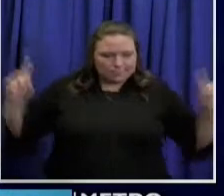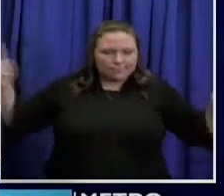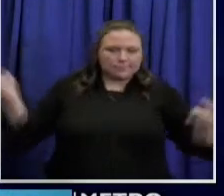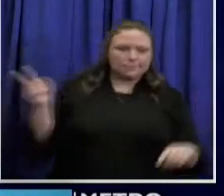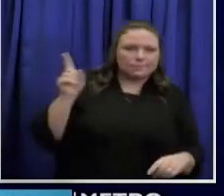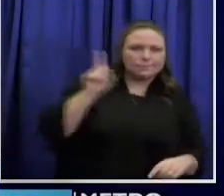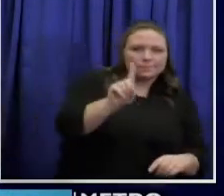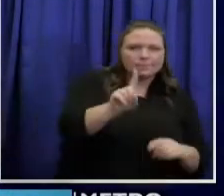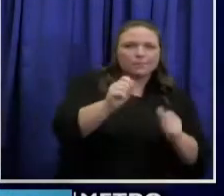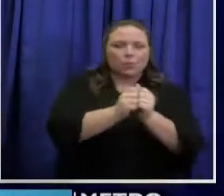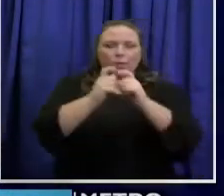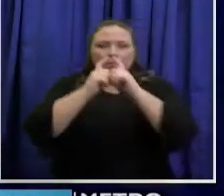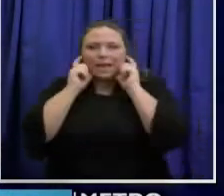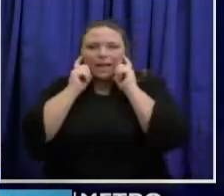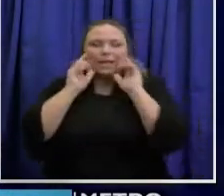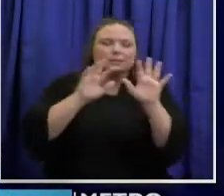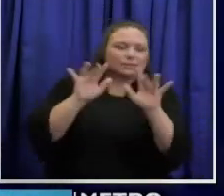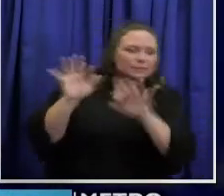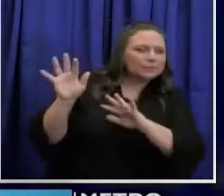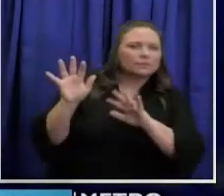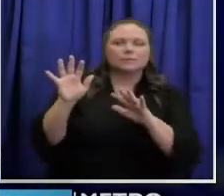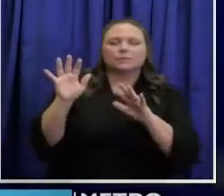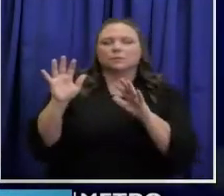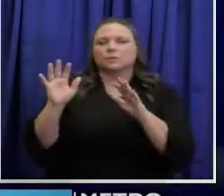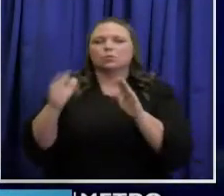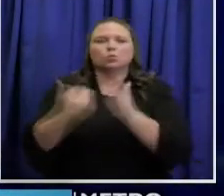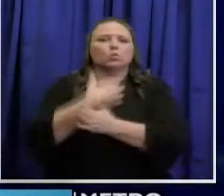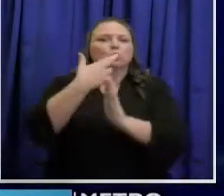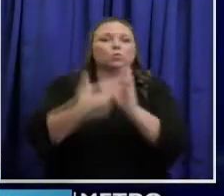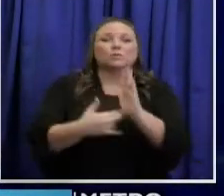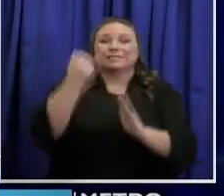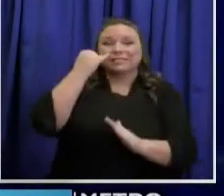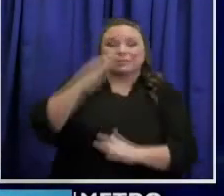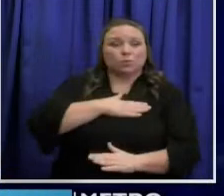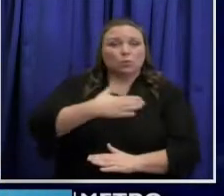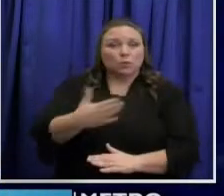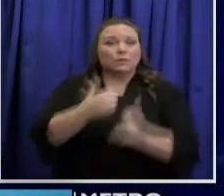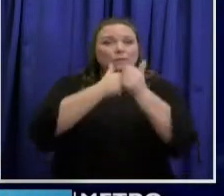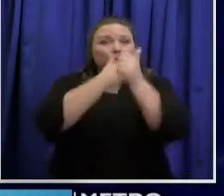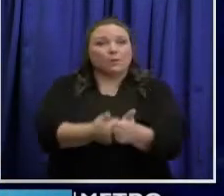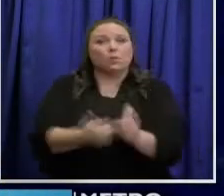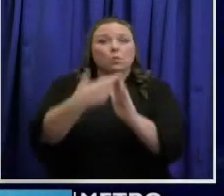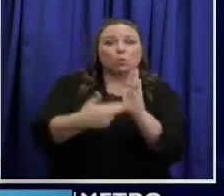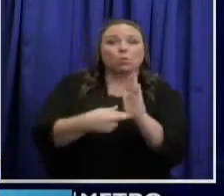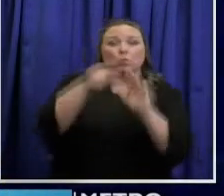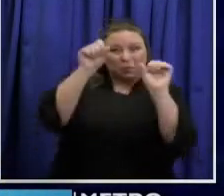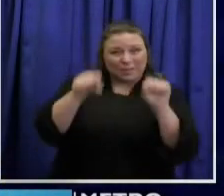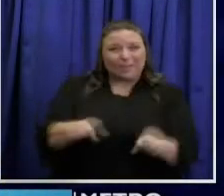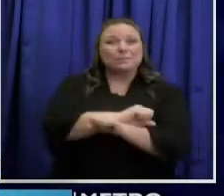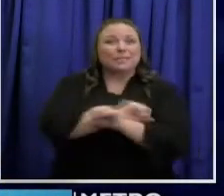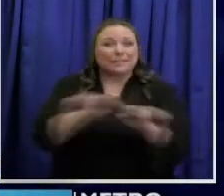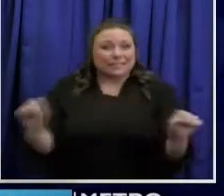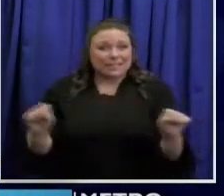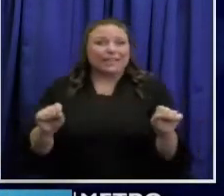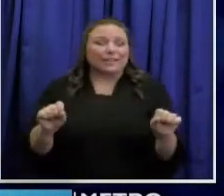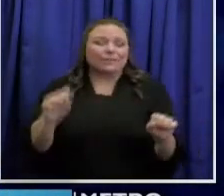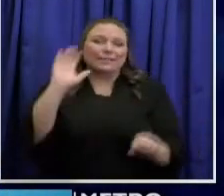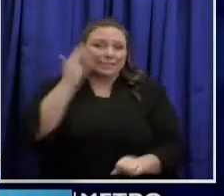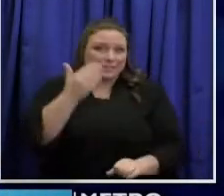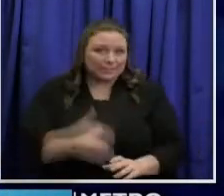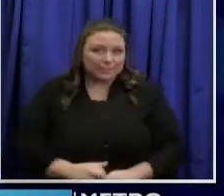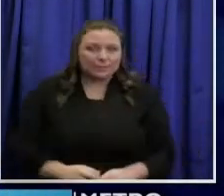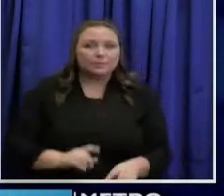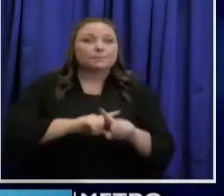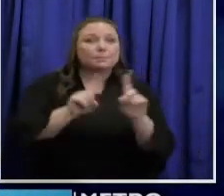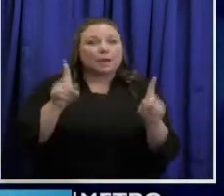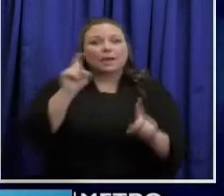microphone, it's wearing masks, if you're willing to abide by all the rules, you can be safe, it would appear. But we